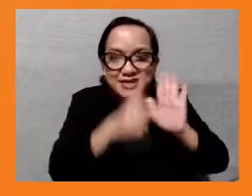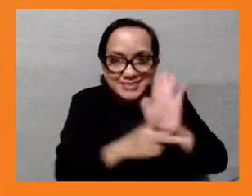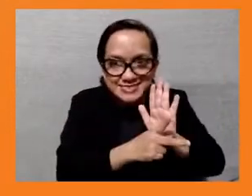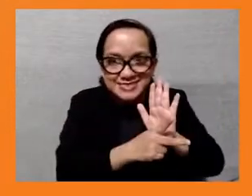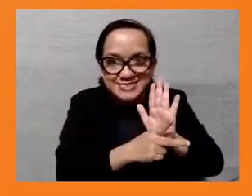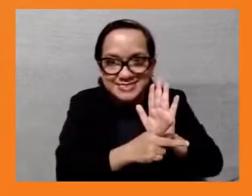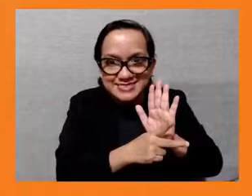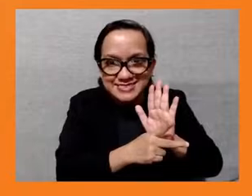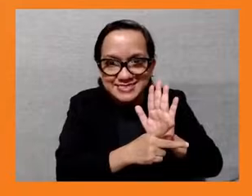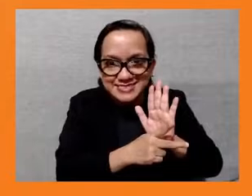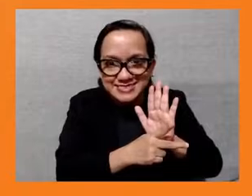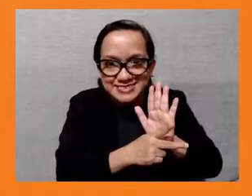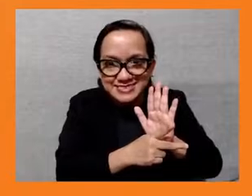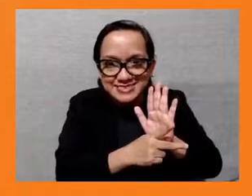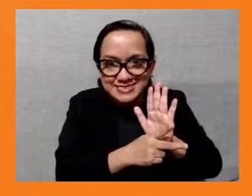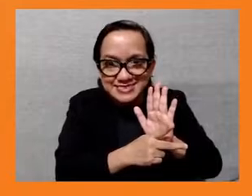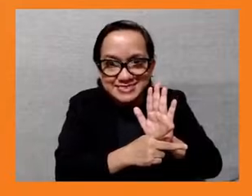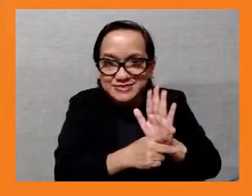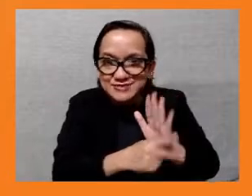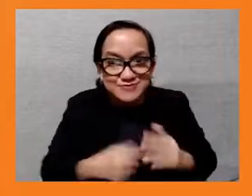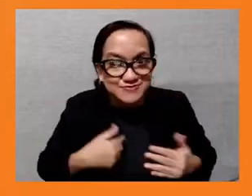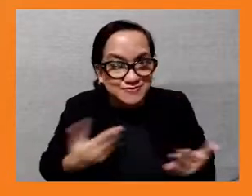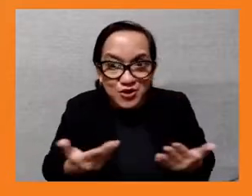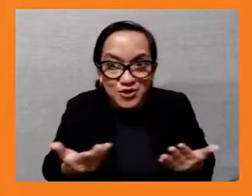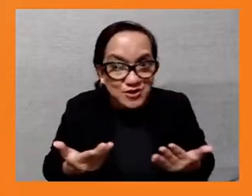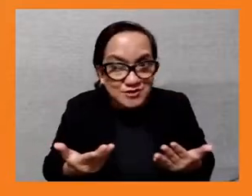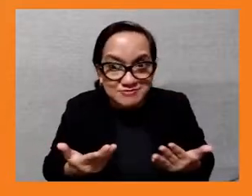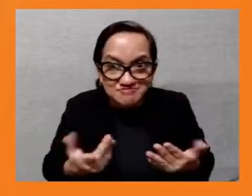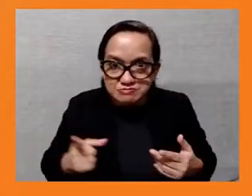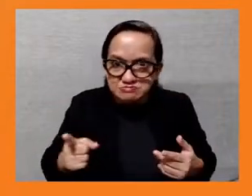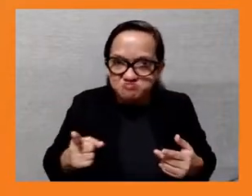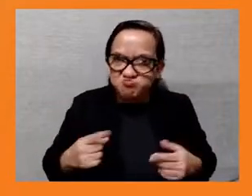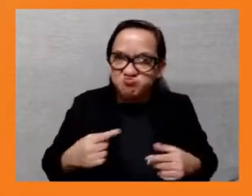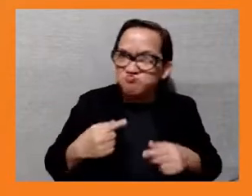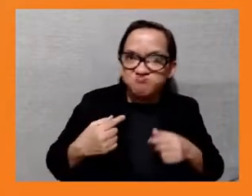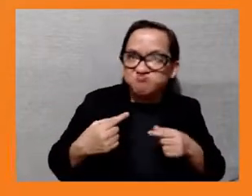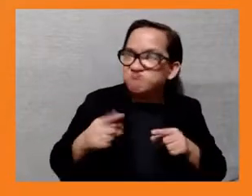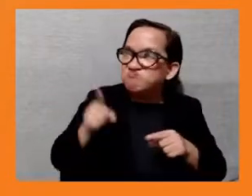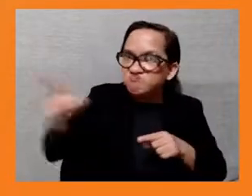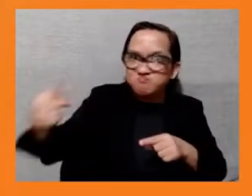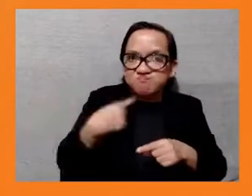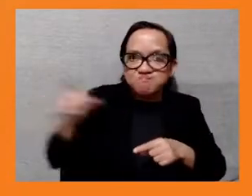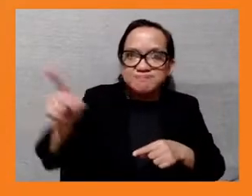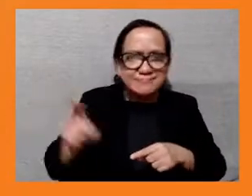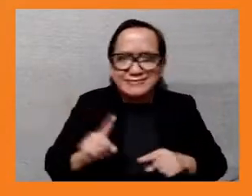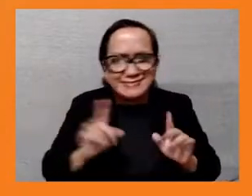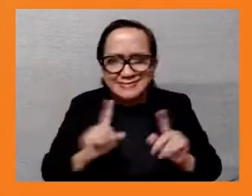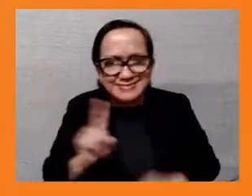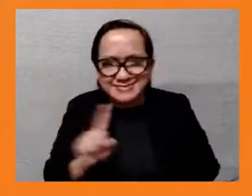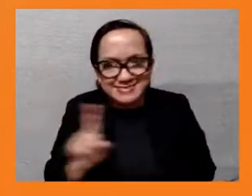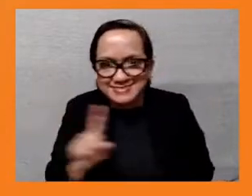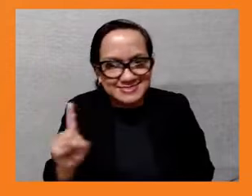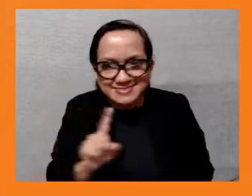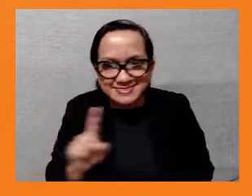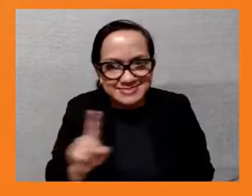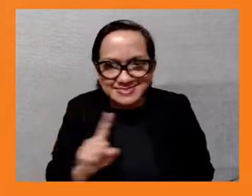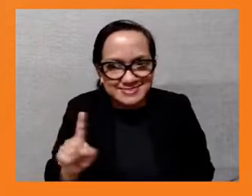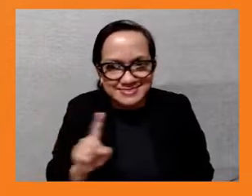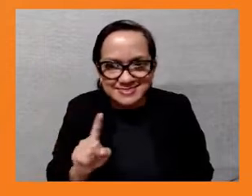Ron. And thanks, Gaia, for those questions. So on waste to energy, it is included in the